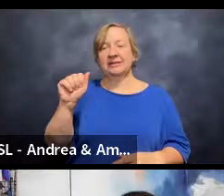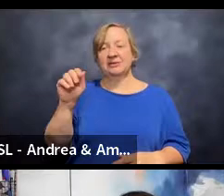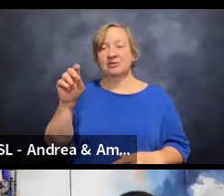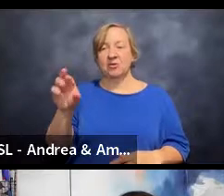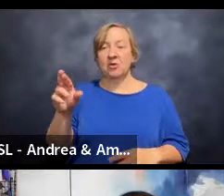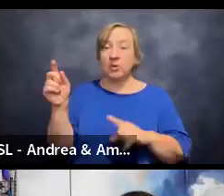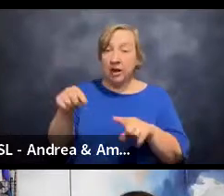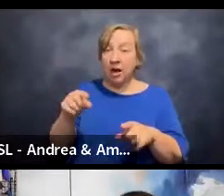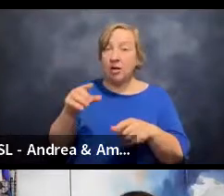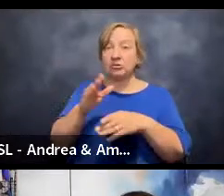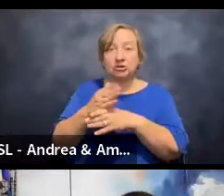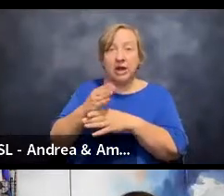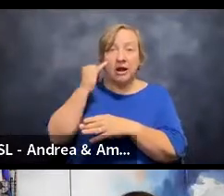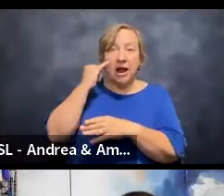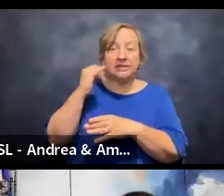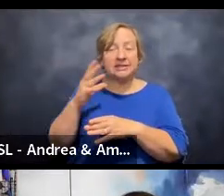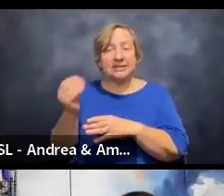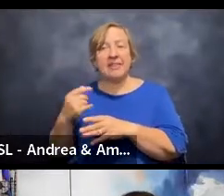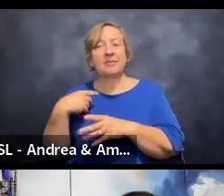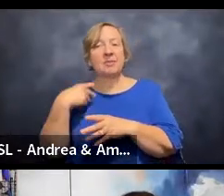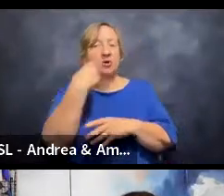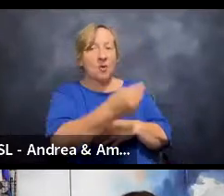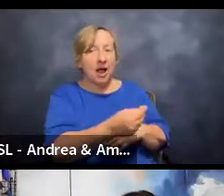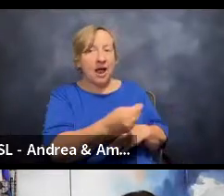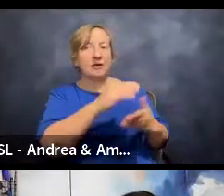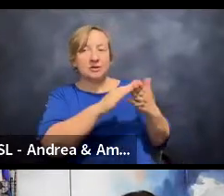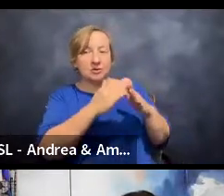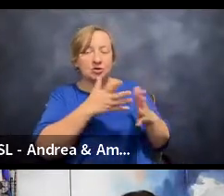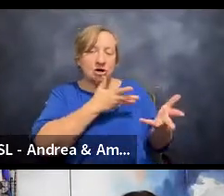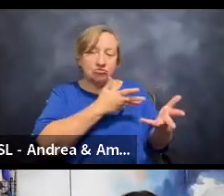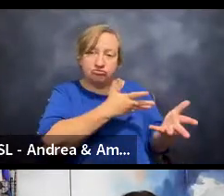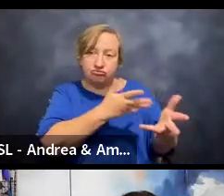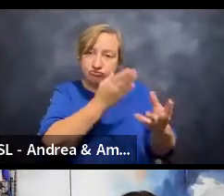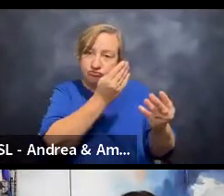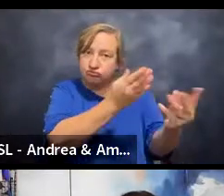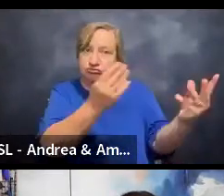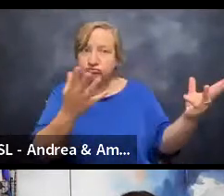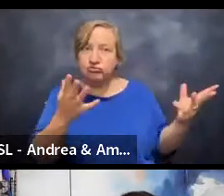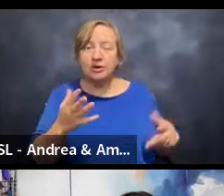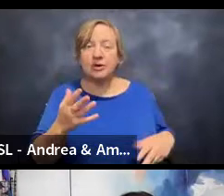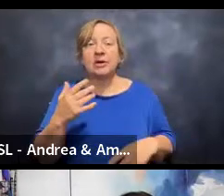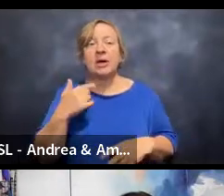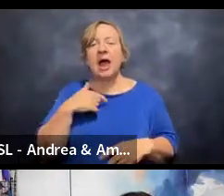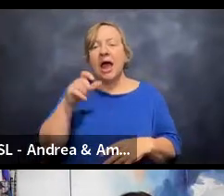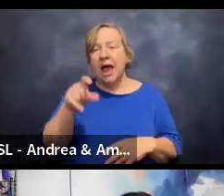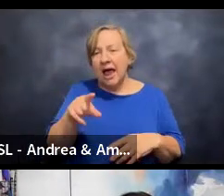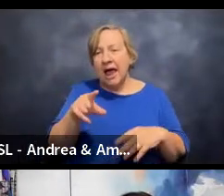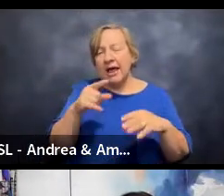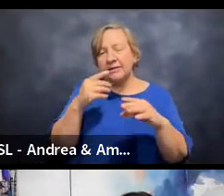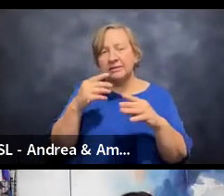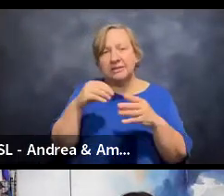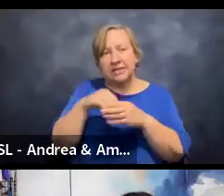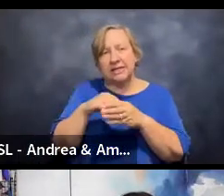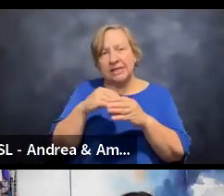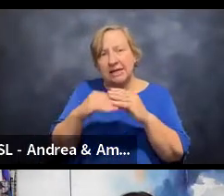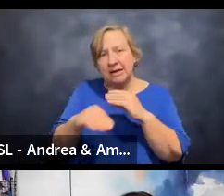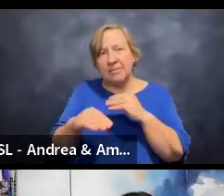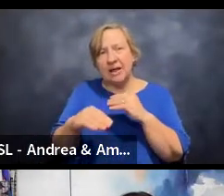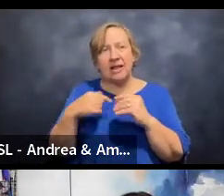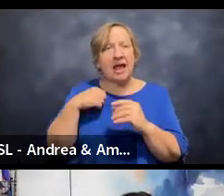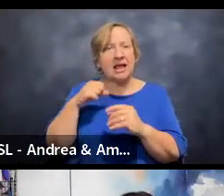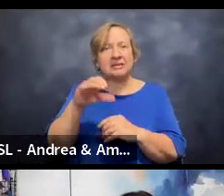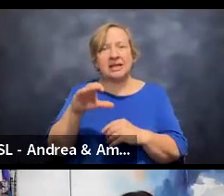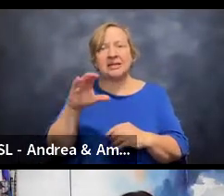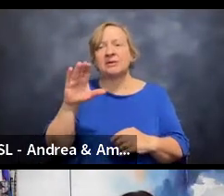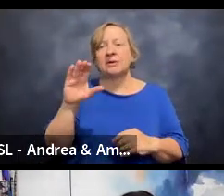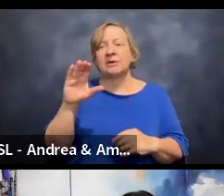I see it also going out into our communities and talking to people and getting that word out, right? And I had asked in this email when I sent it to the CAG